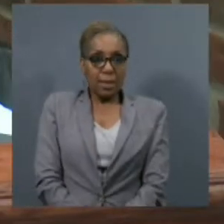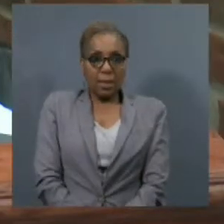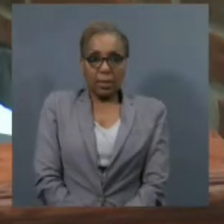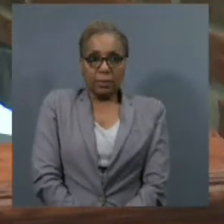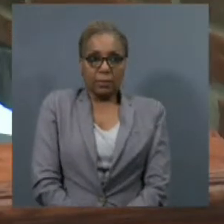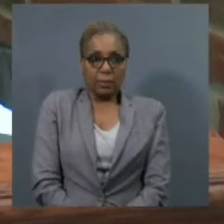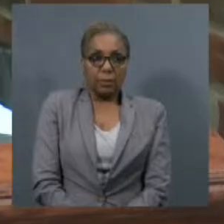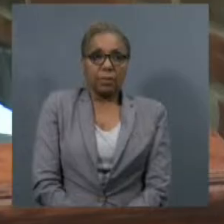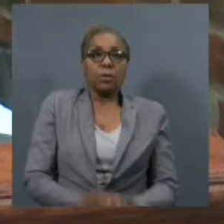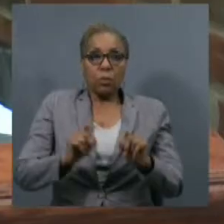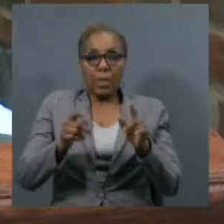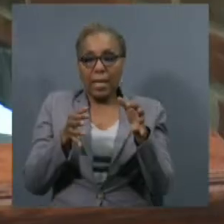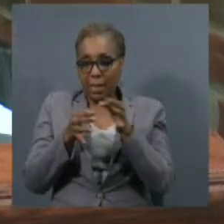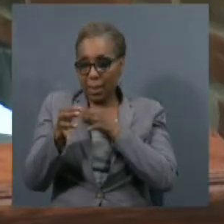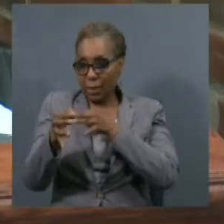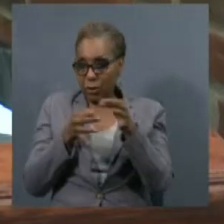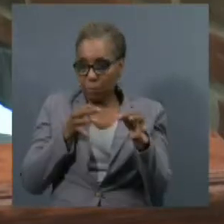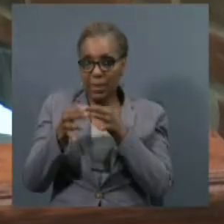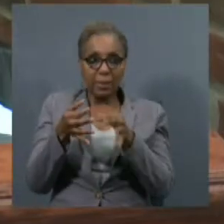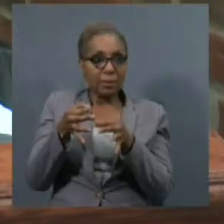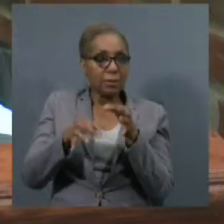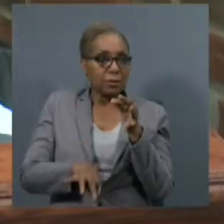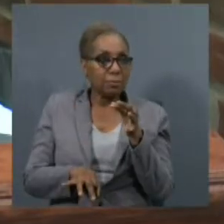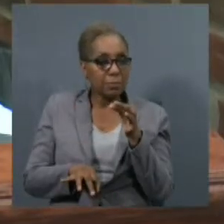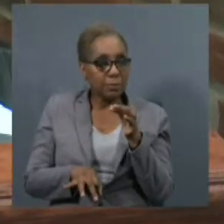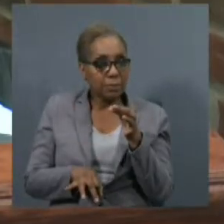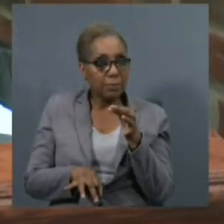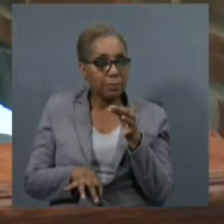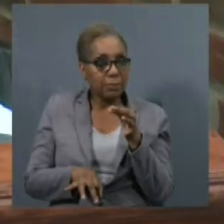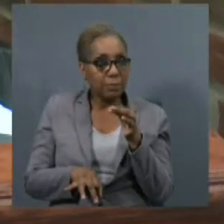Then explain to this simplistic person right here